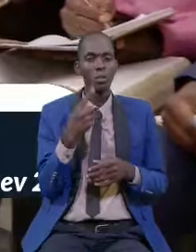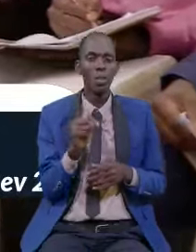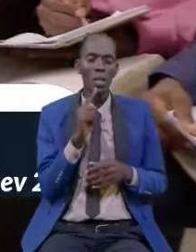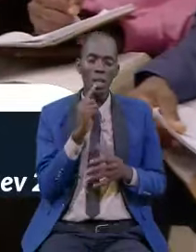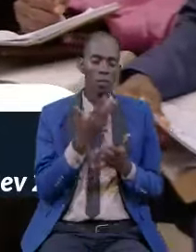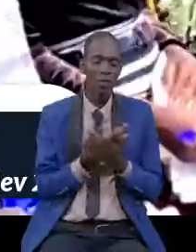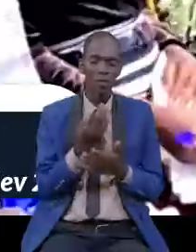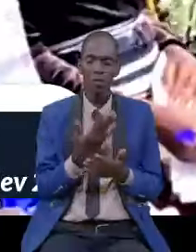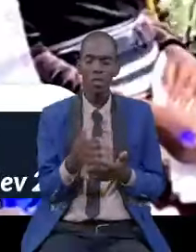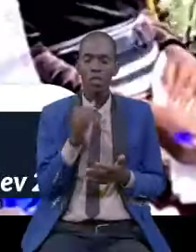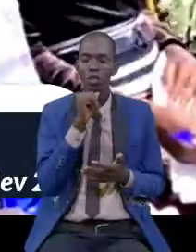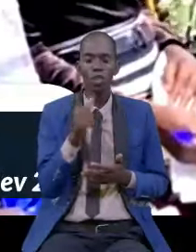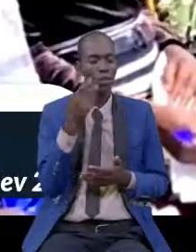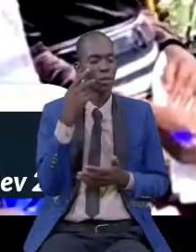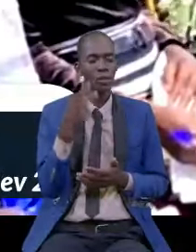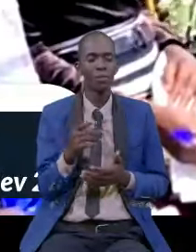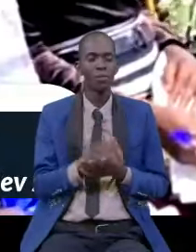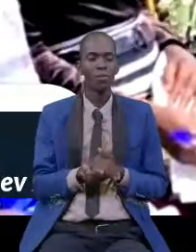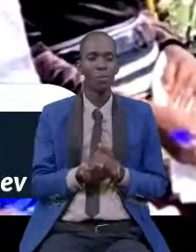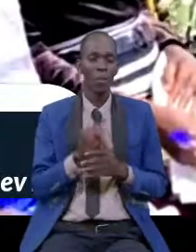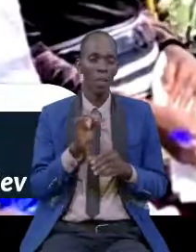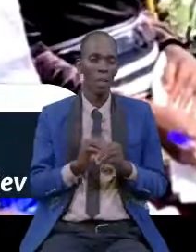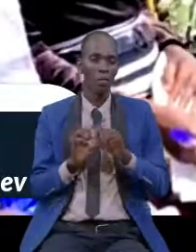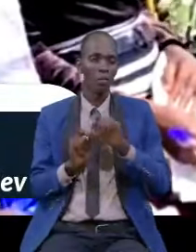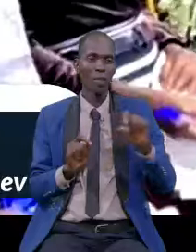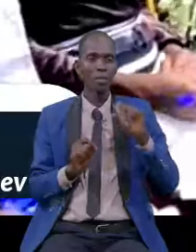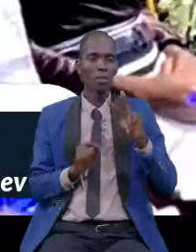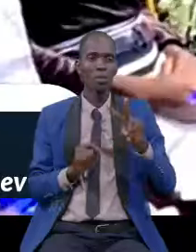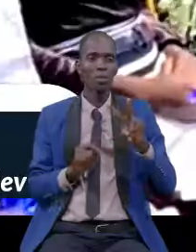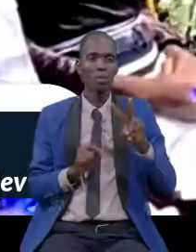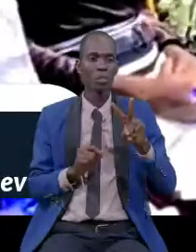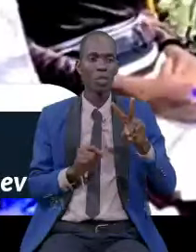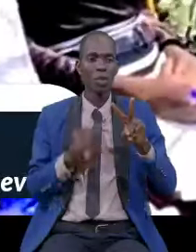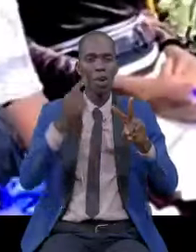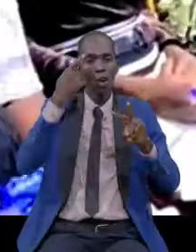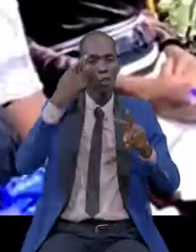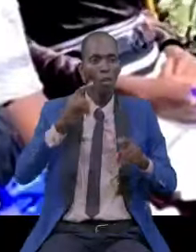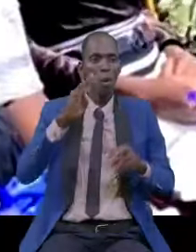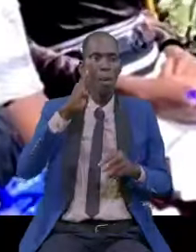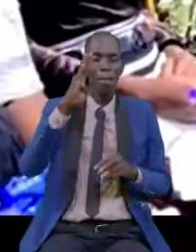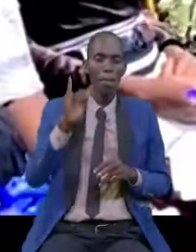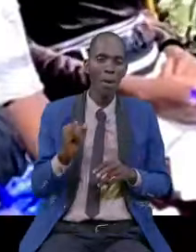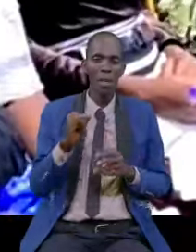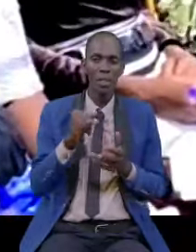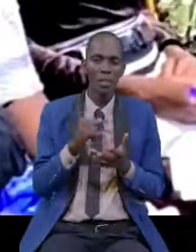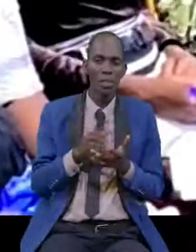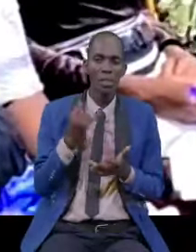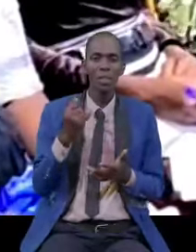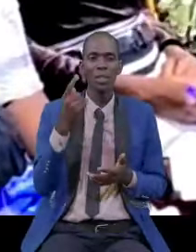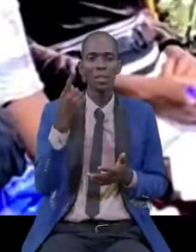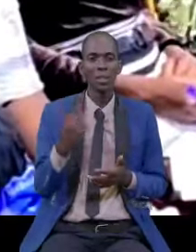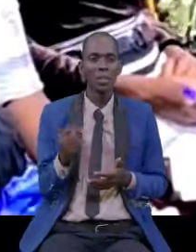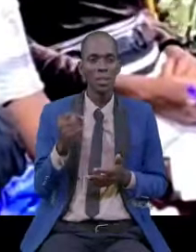not seen. Look at verse 2. In verse 2, it says, for by it, by faith, the